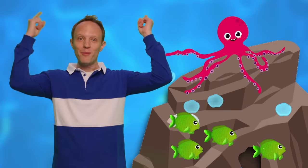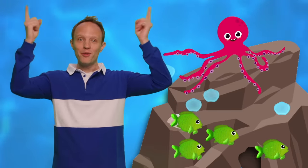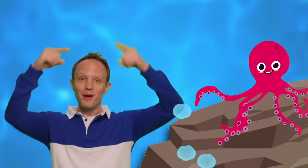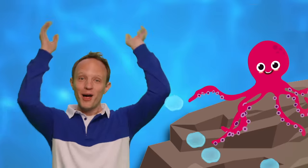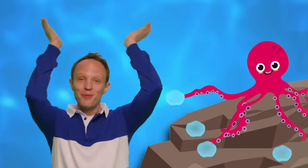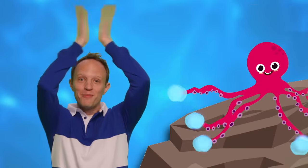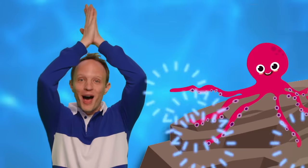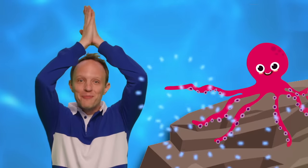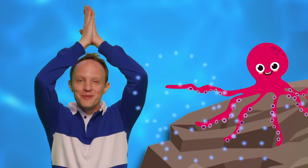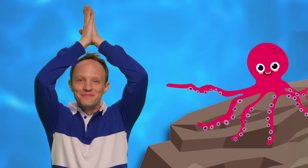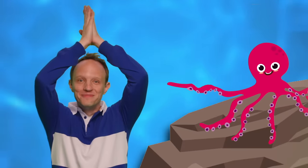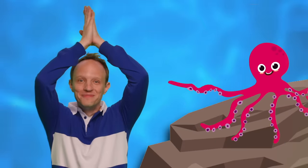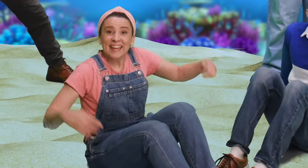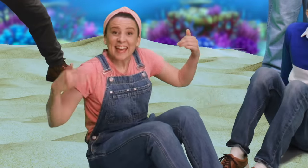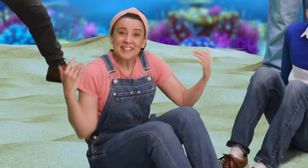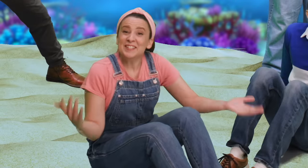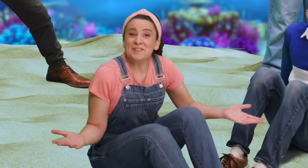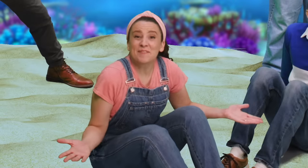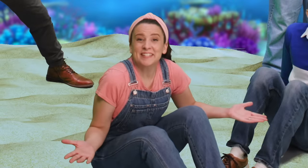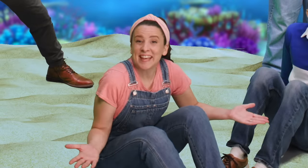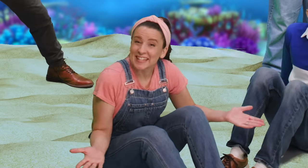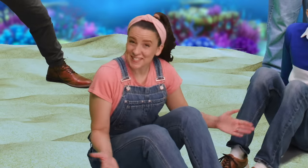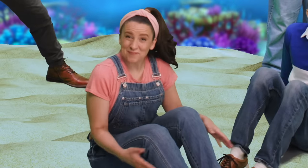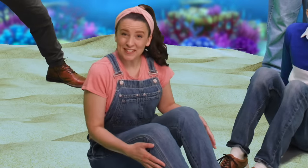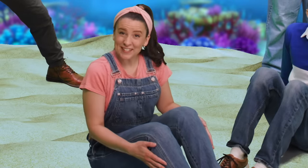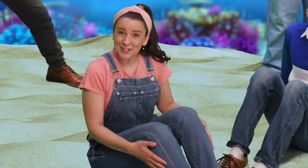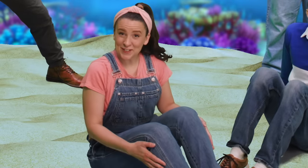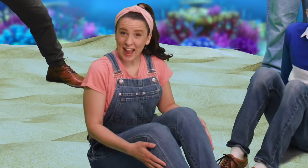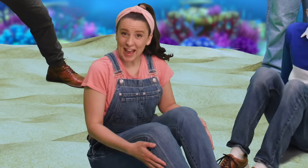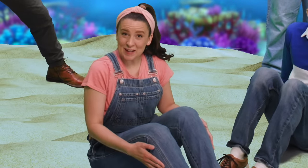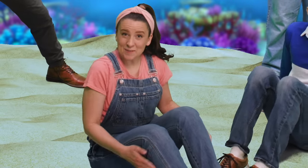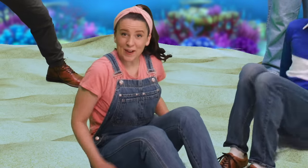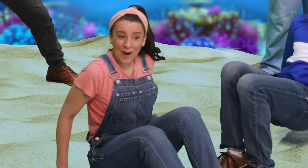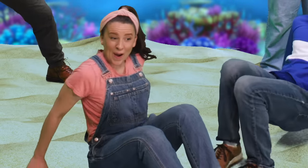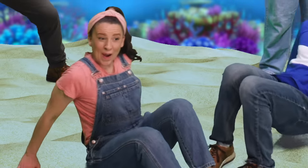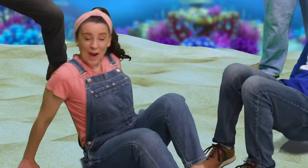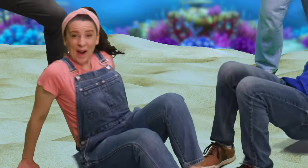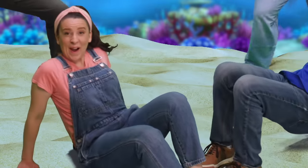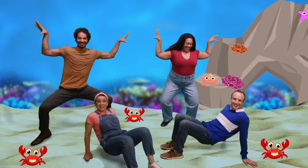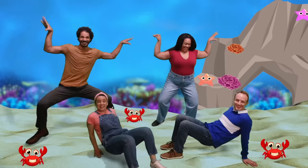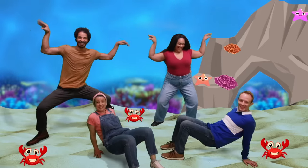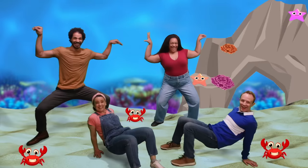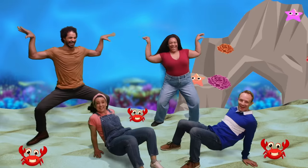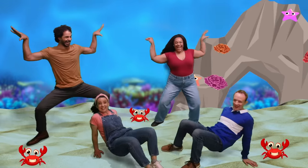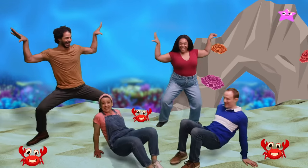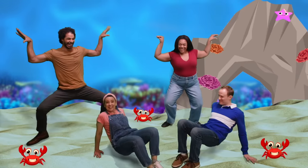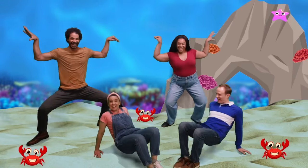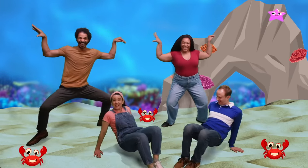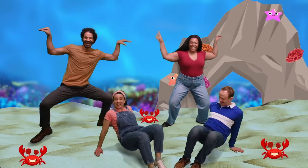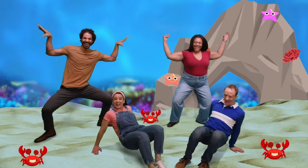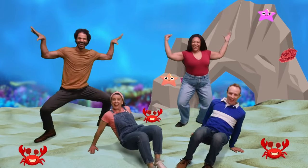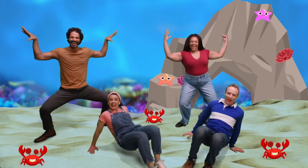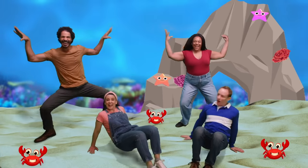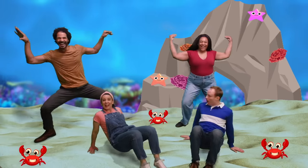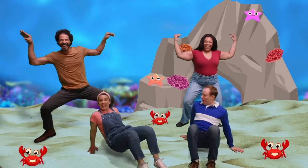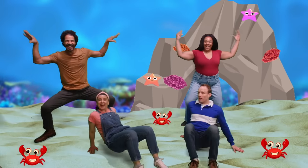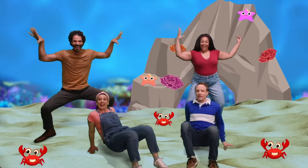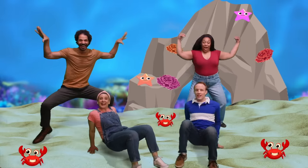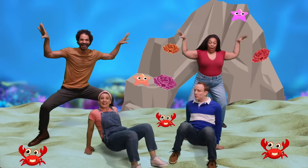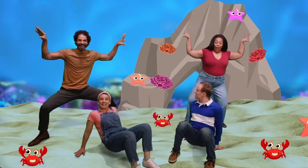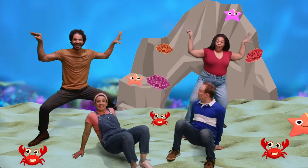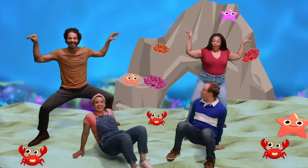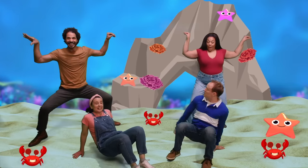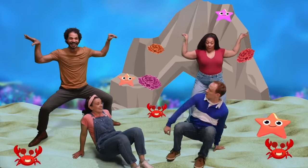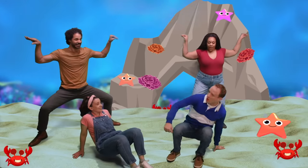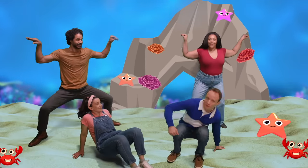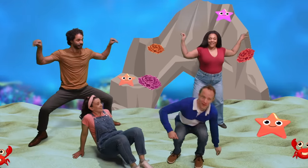bubble, bubble, bubble, pop. Can you pretend to be a crab? Nice job!